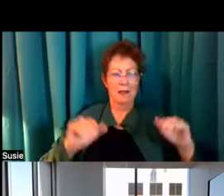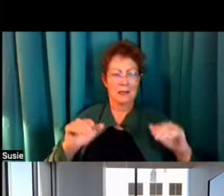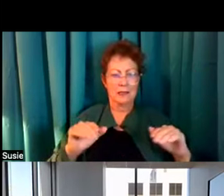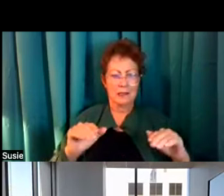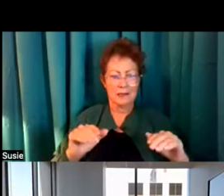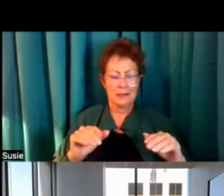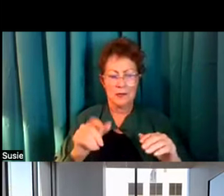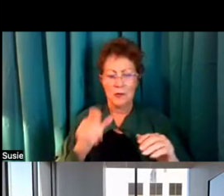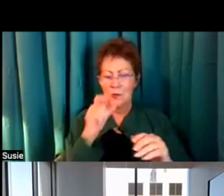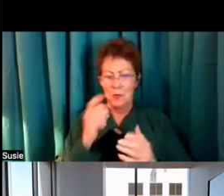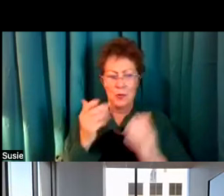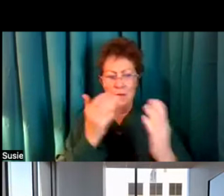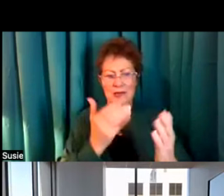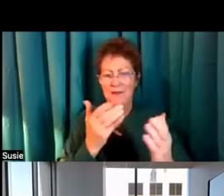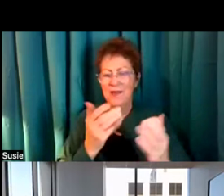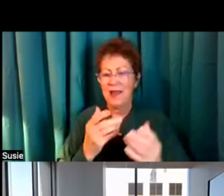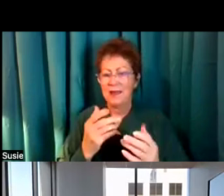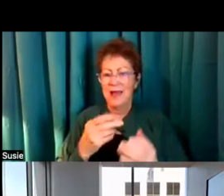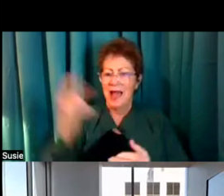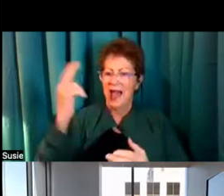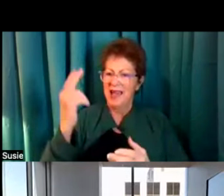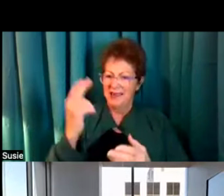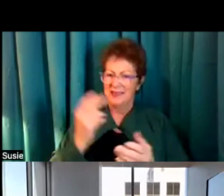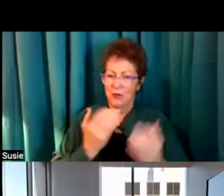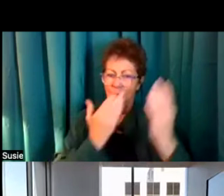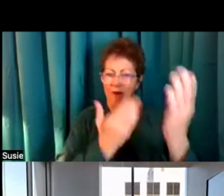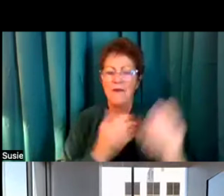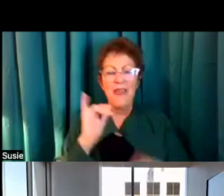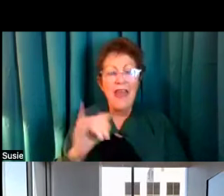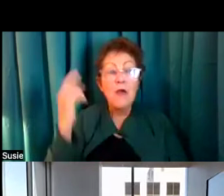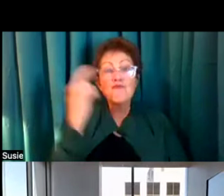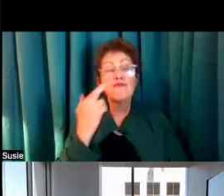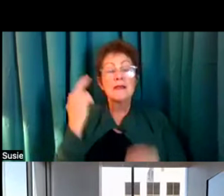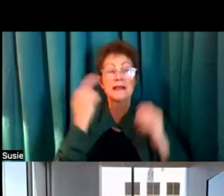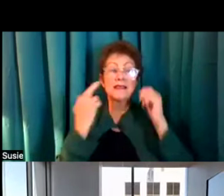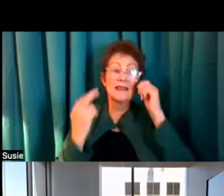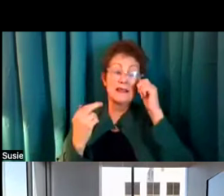giving the highest offer. And so for that reason, many